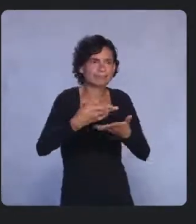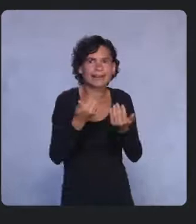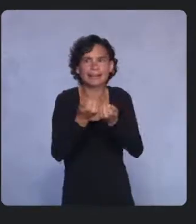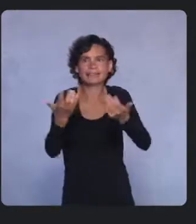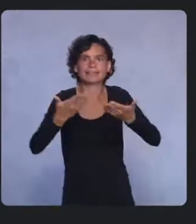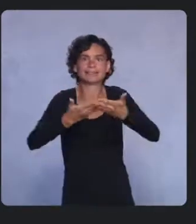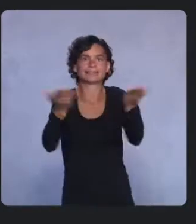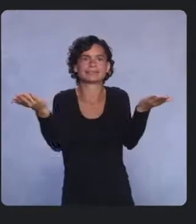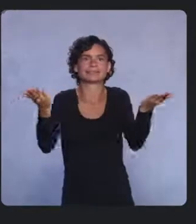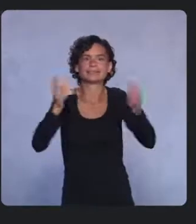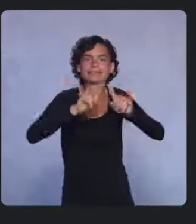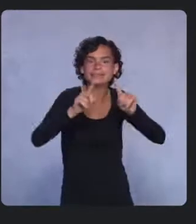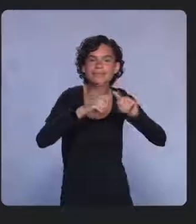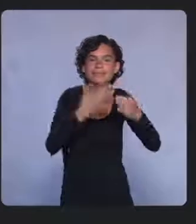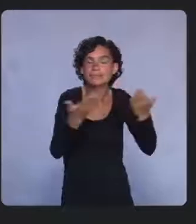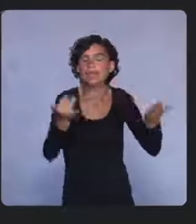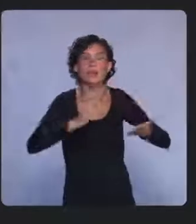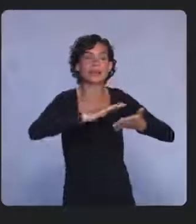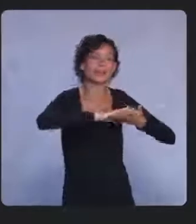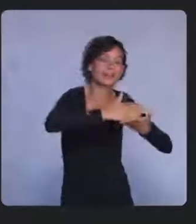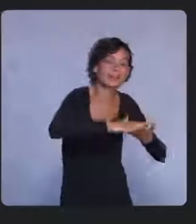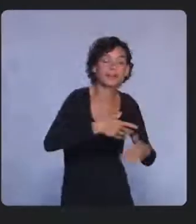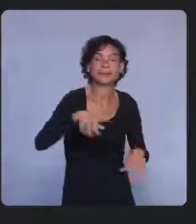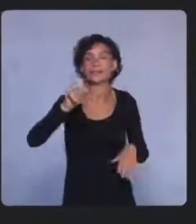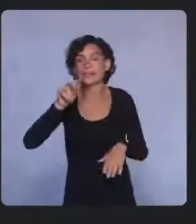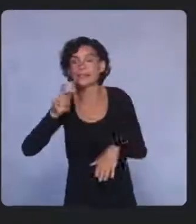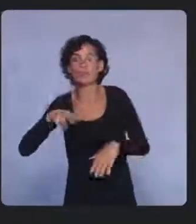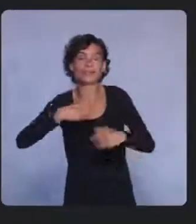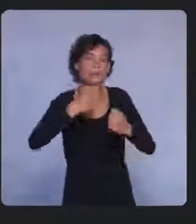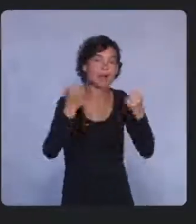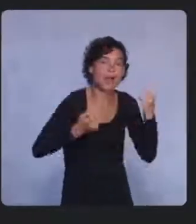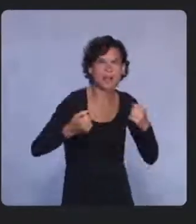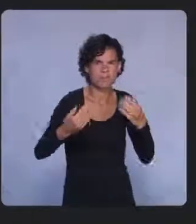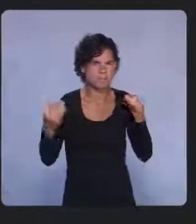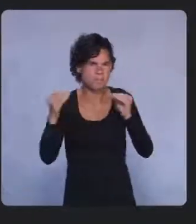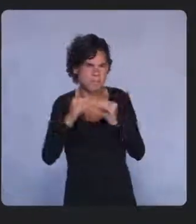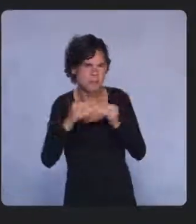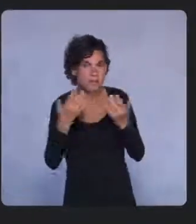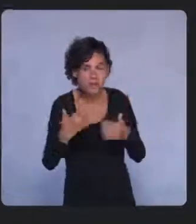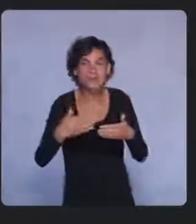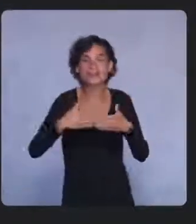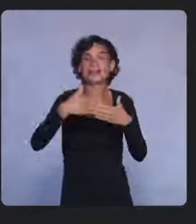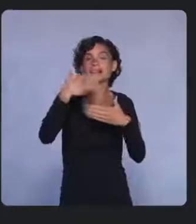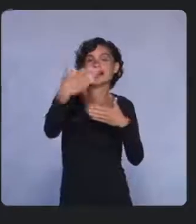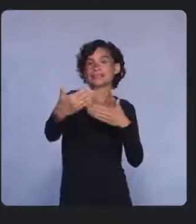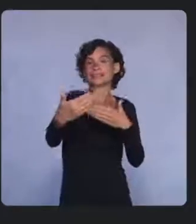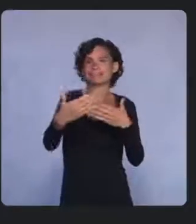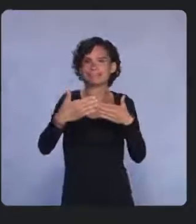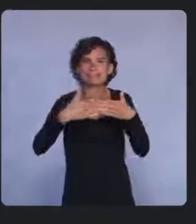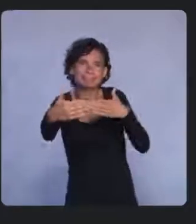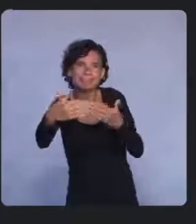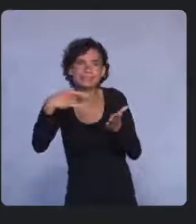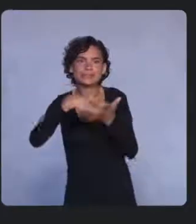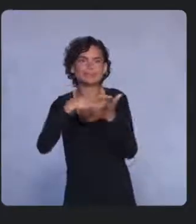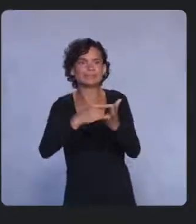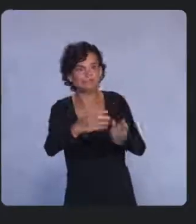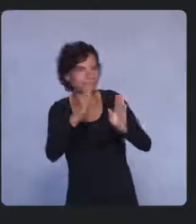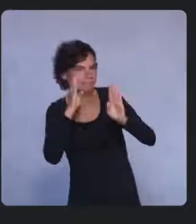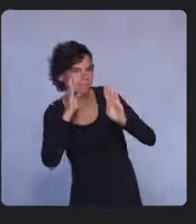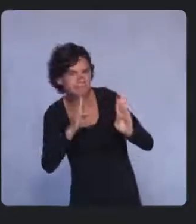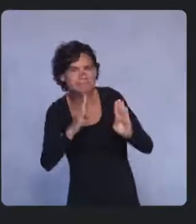basis. Laptops, TVs, cars, and more. This next chapter of Android is focused on delightful and